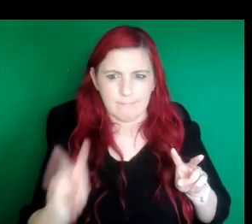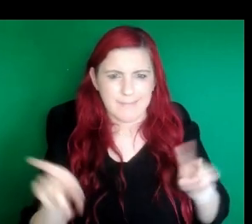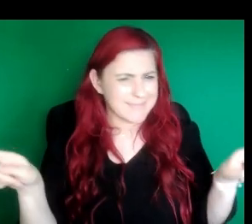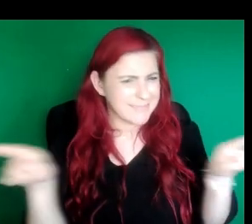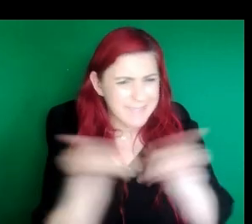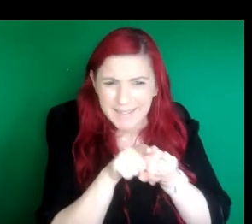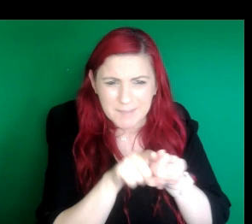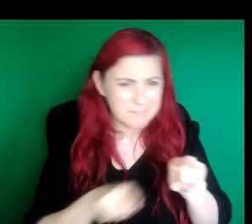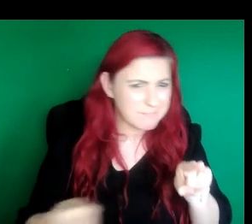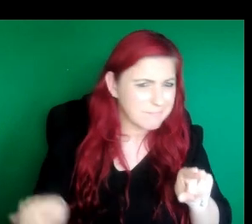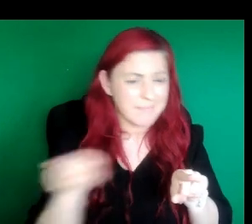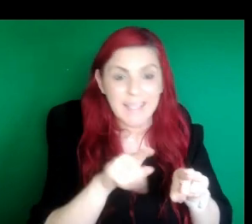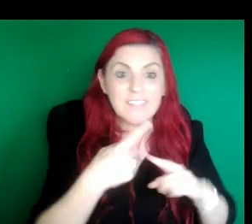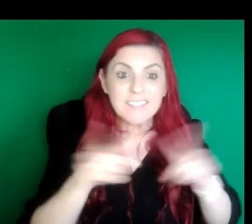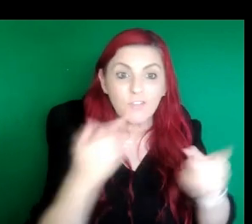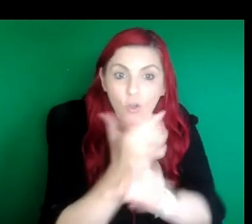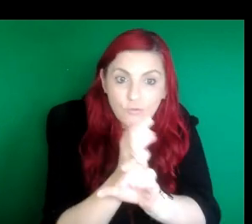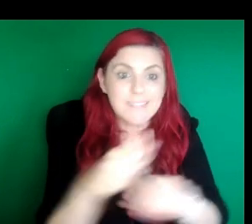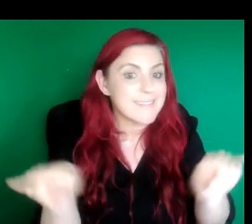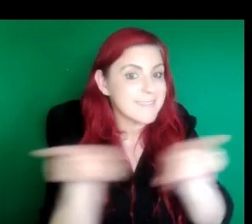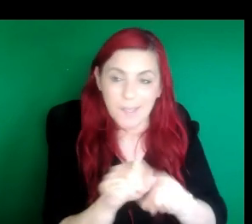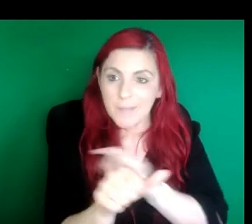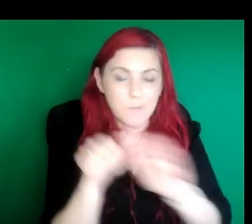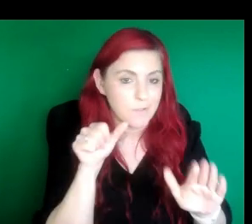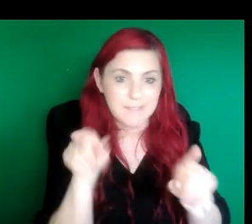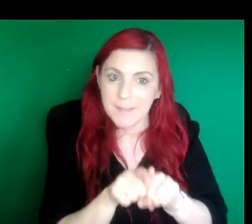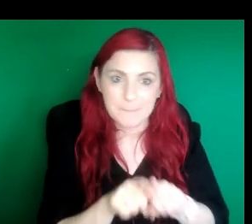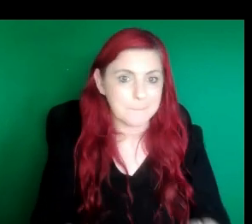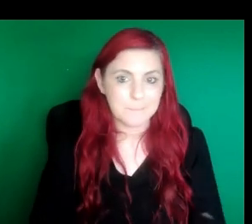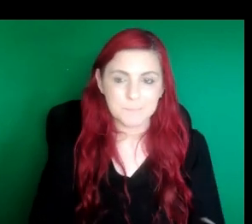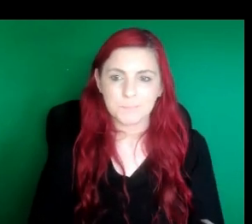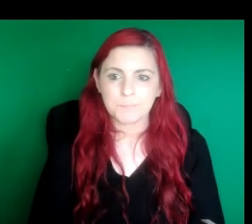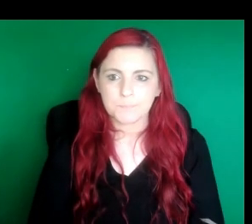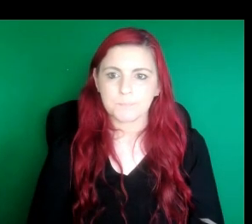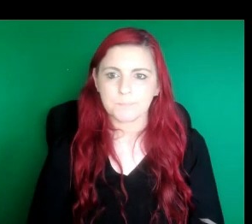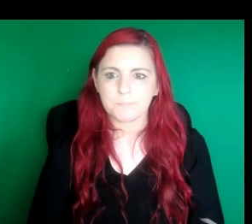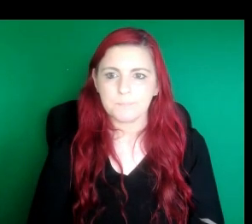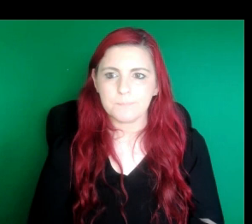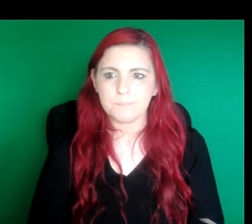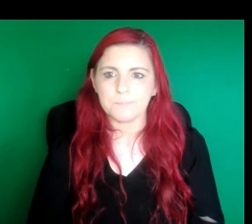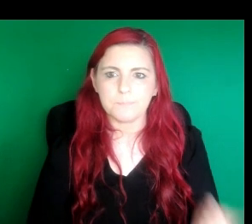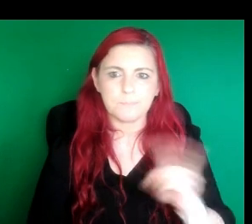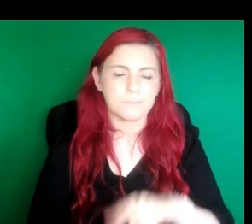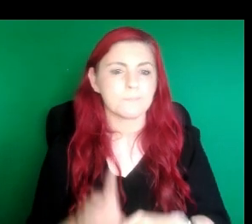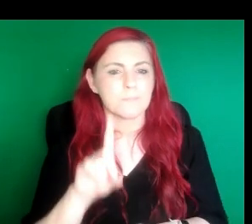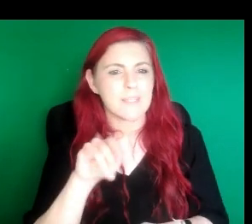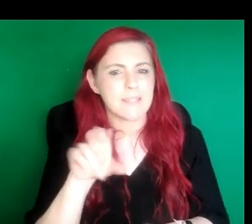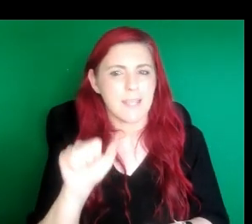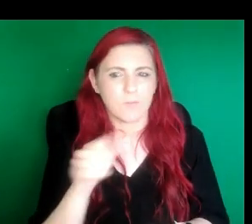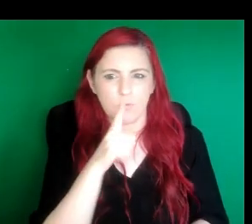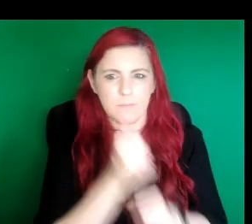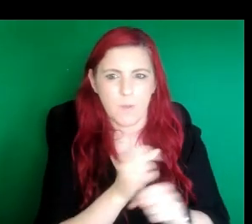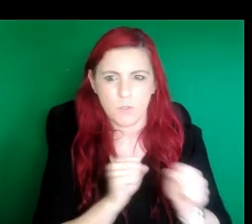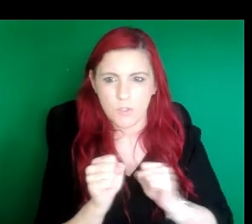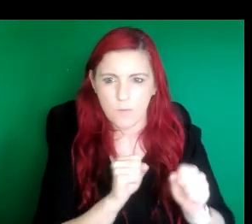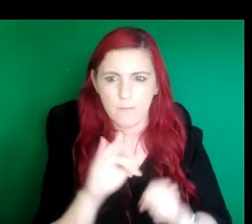almost exactly the same, even in different countries, what people had experienced. So briefly, some data. So this is Fiona talking